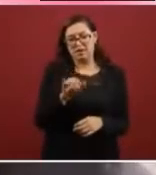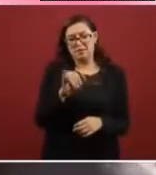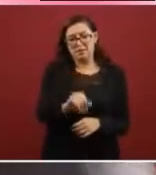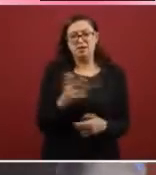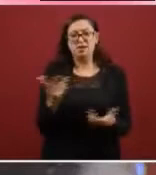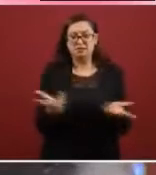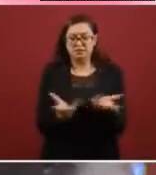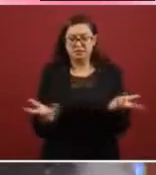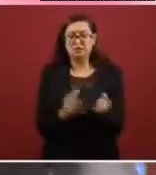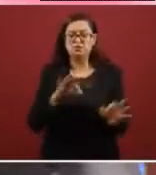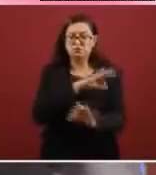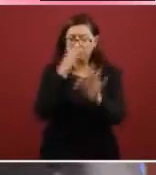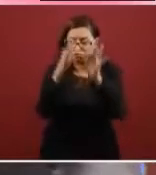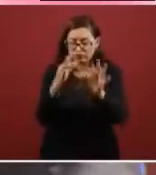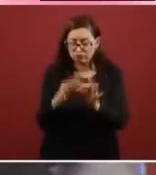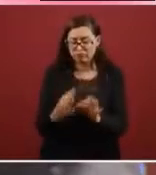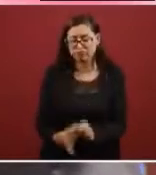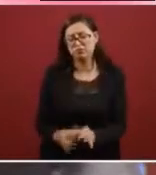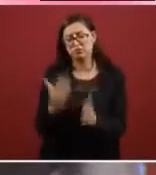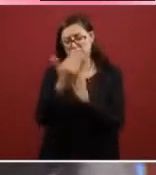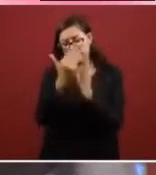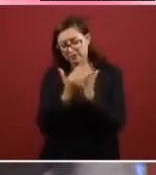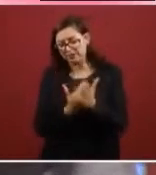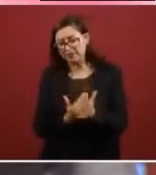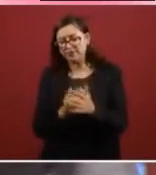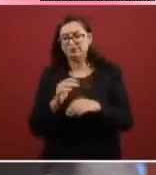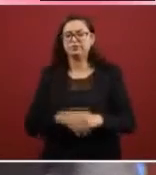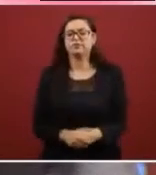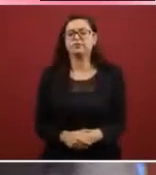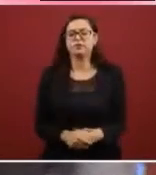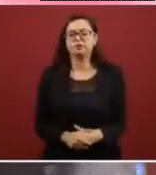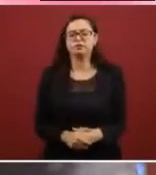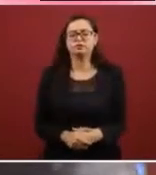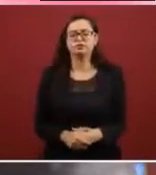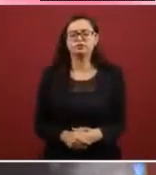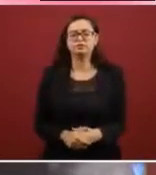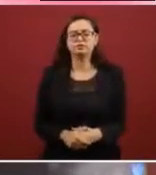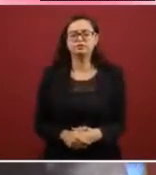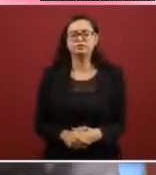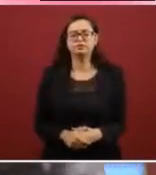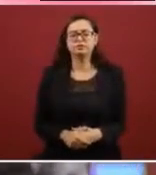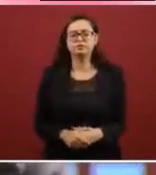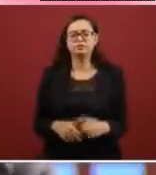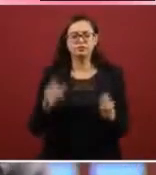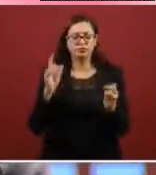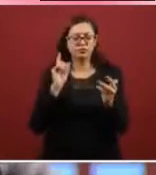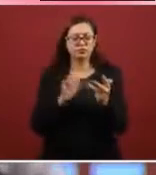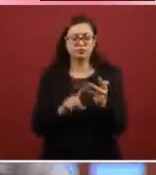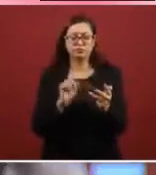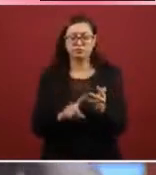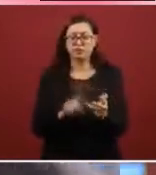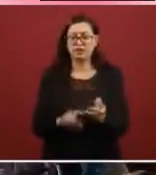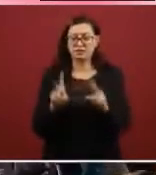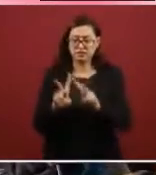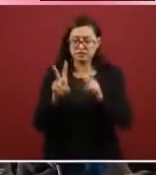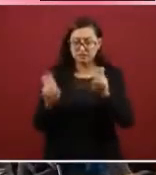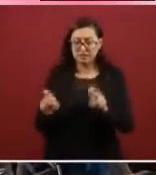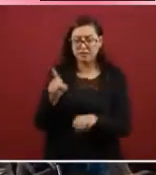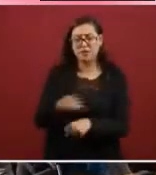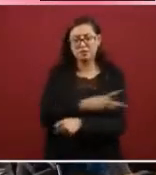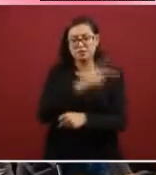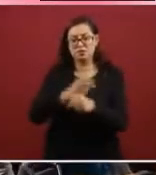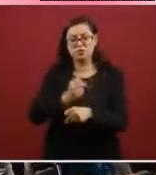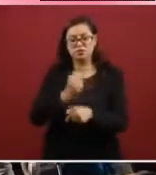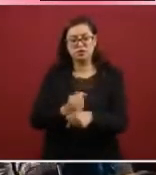with that. El tercer campo de trabajo, the third area of cargo work, de Javier Maya, aquí presente, subsecretario de Bienestar